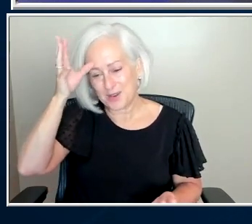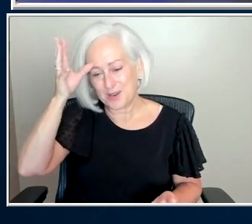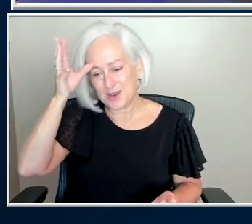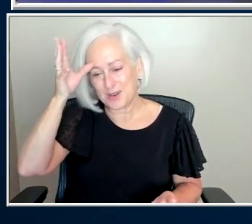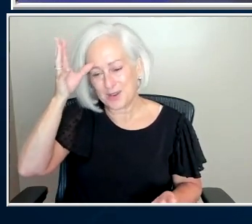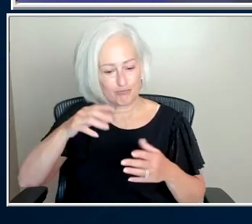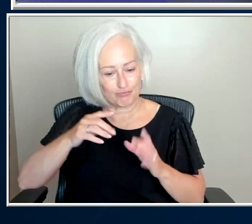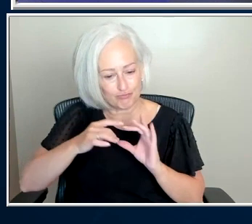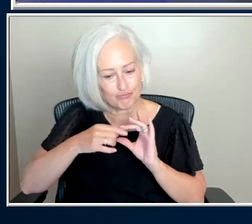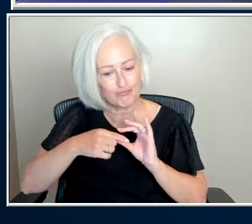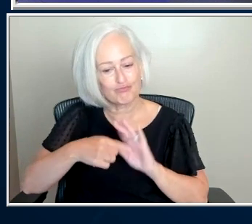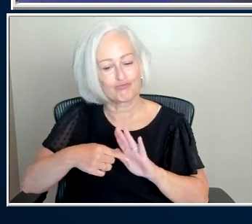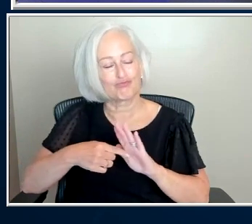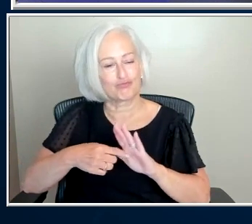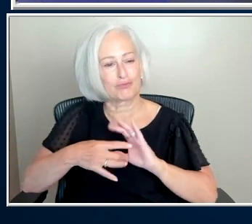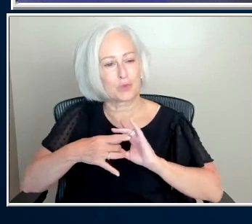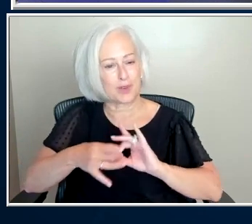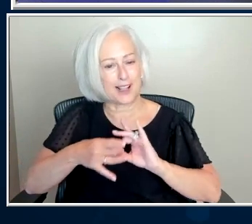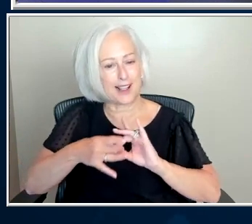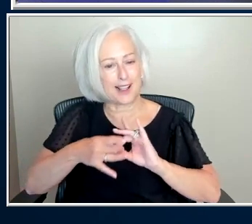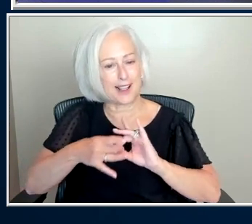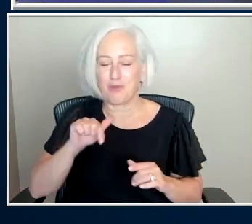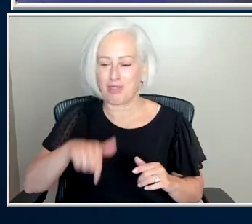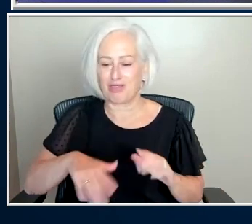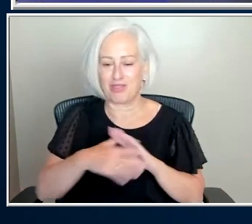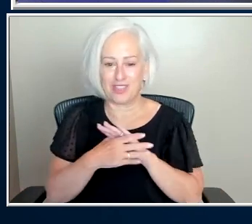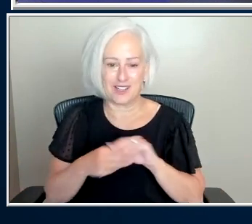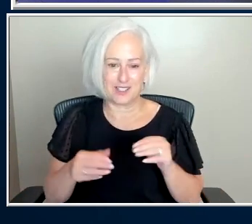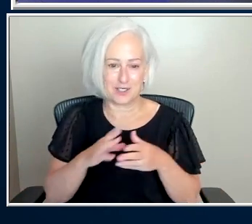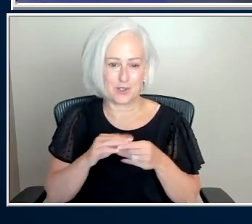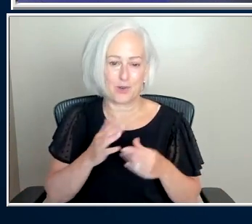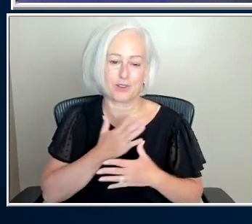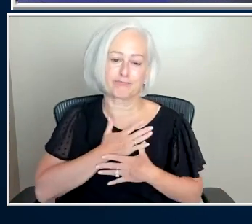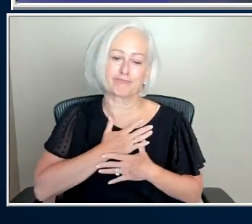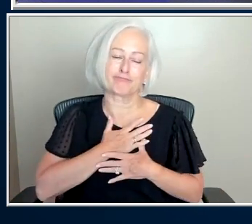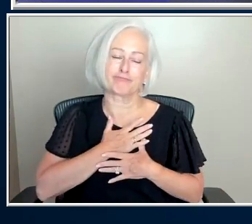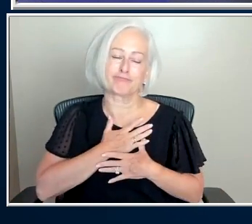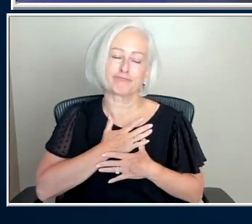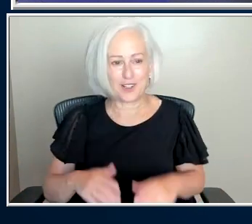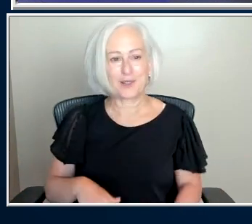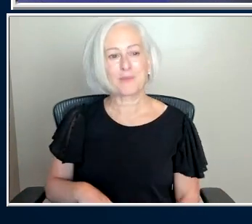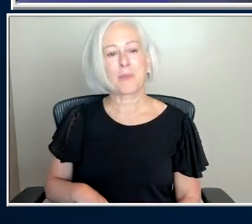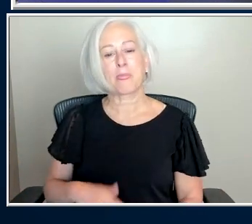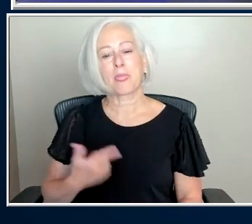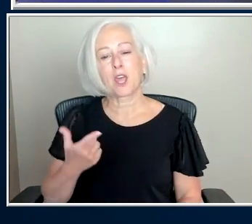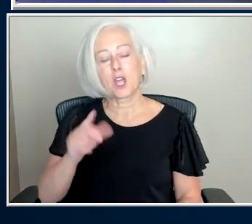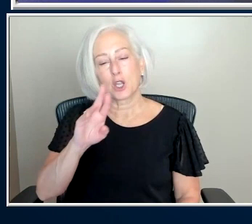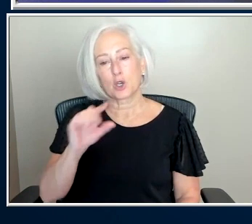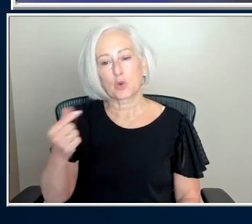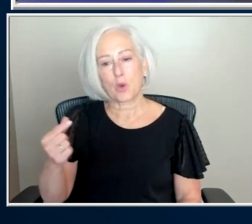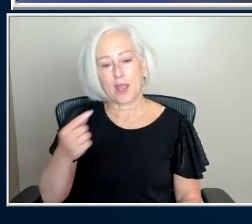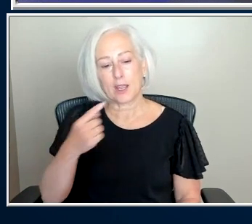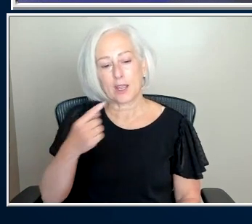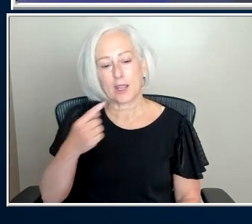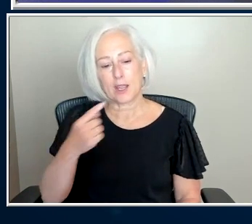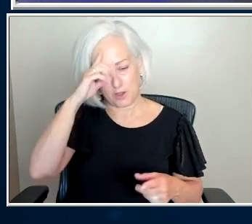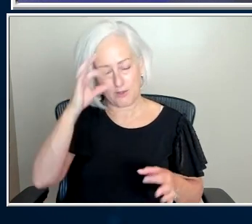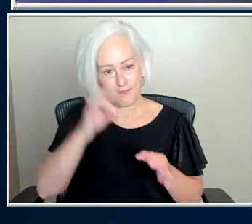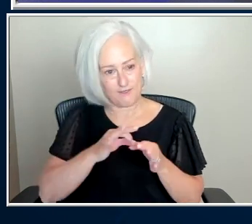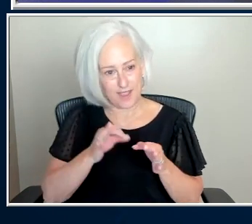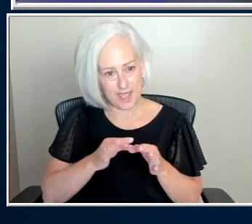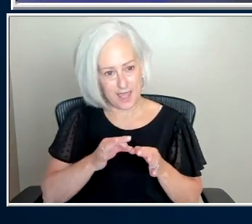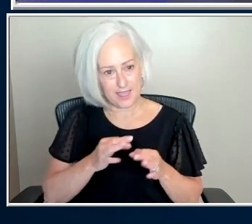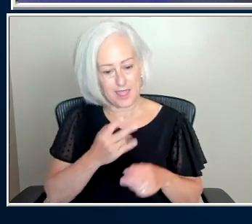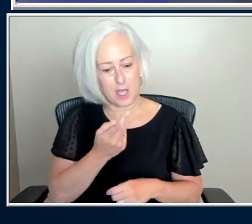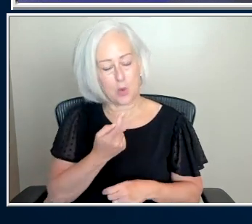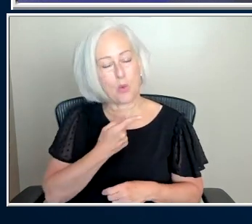So this story is really wonderful. I have to say though, Greg, you talk about your faith, and when I met you in